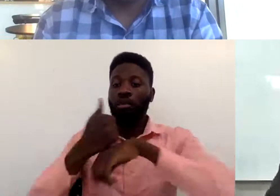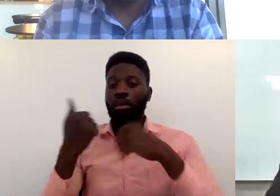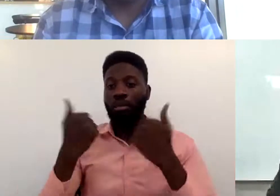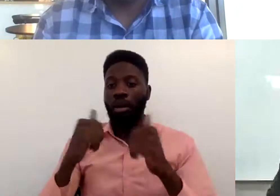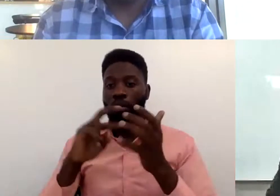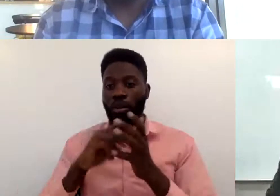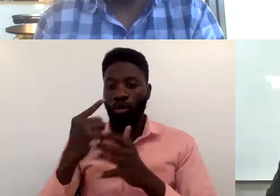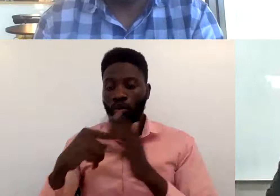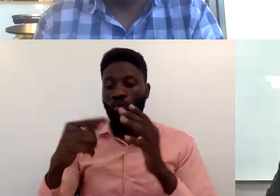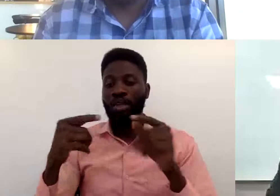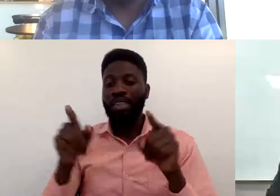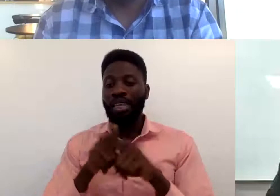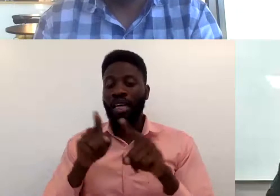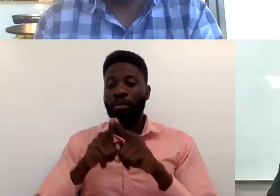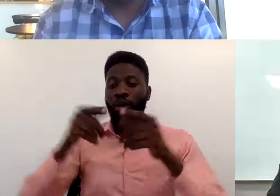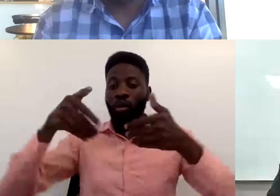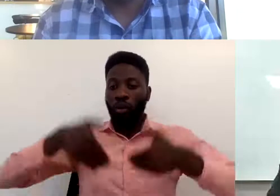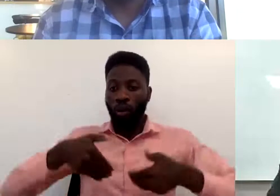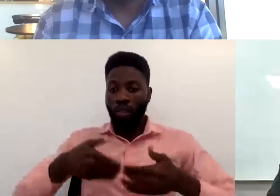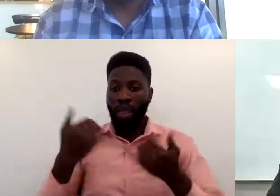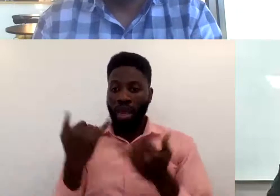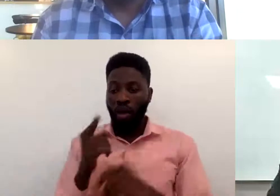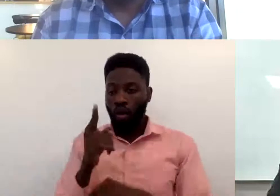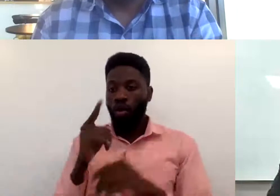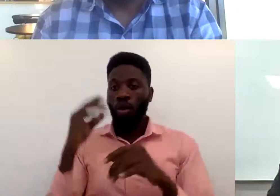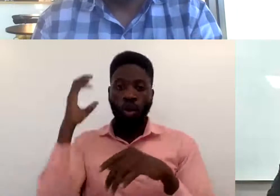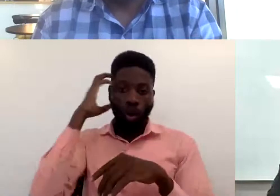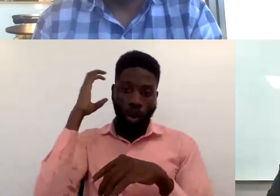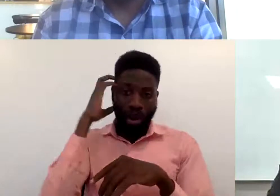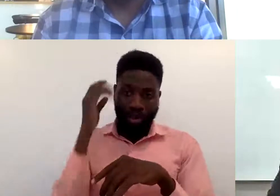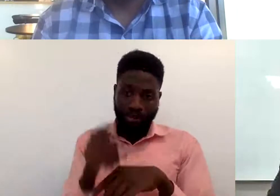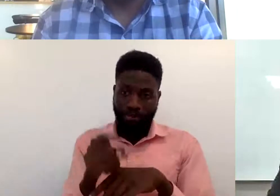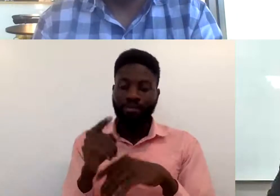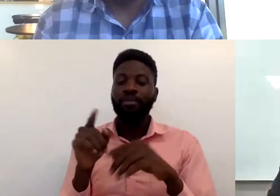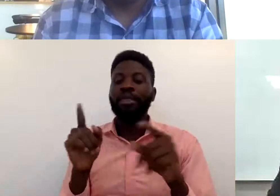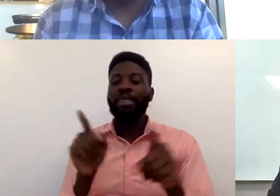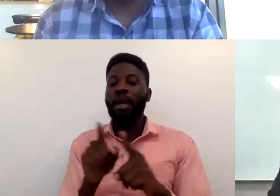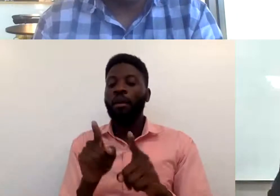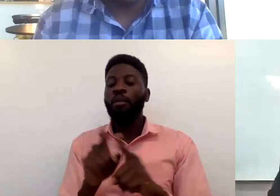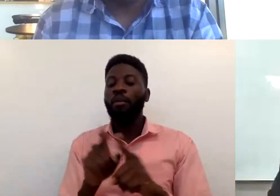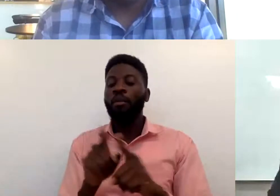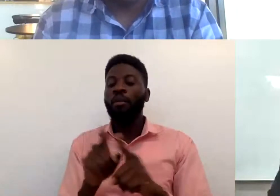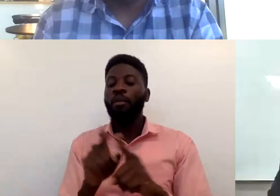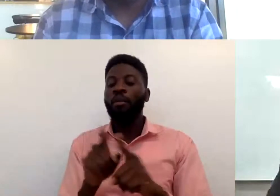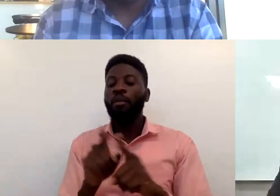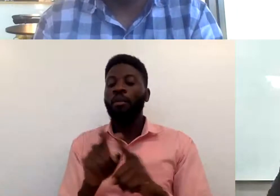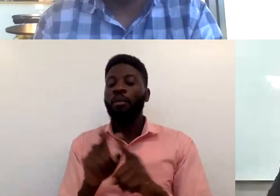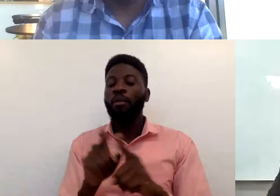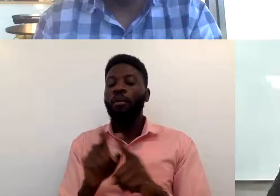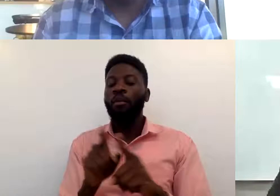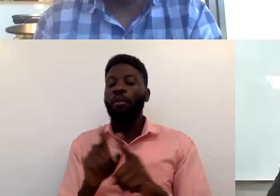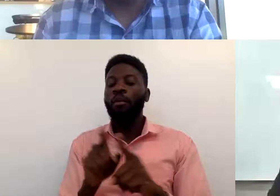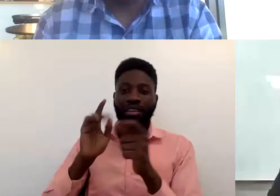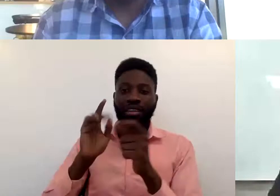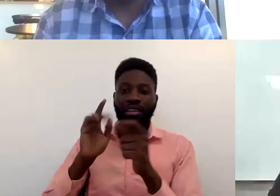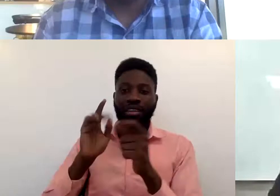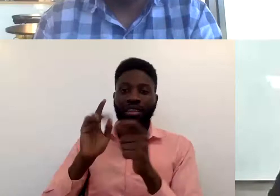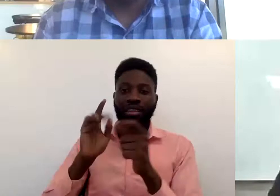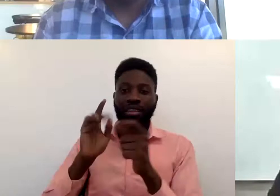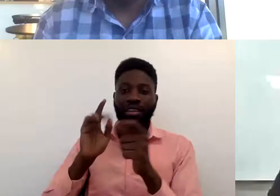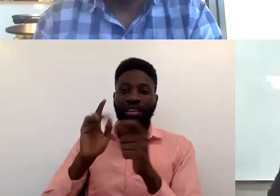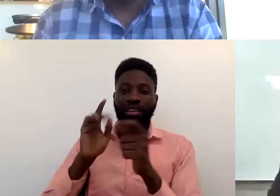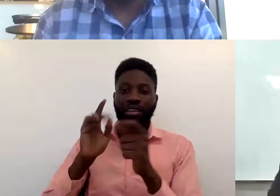that are currently getting out of college that we've been supporting, there is going to be so much change in the cycle of